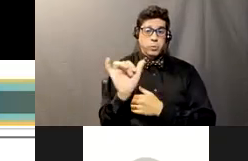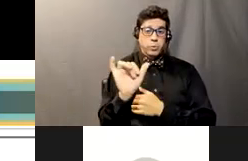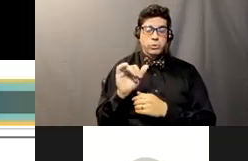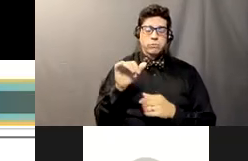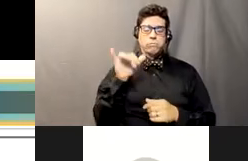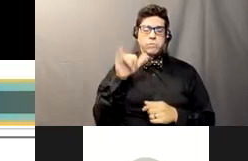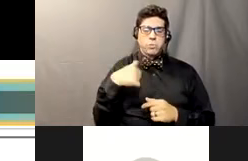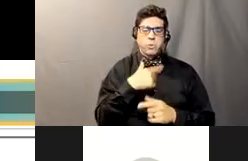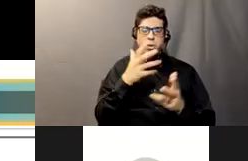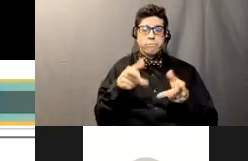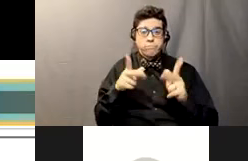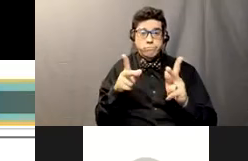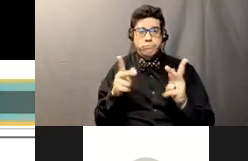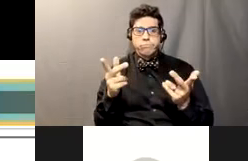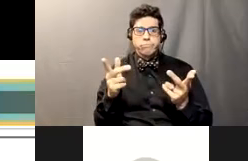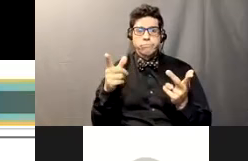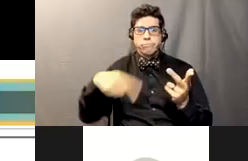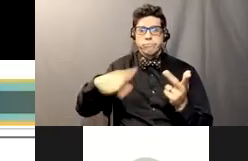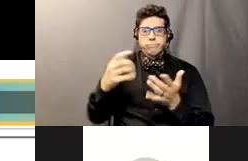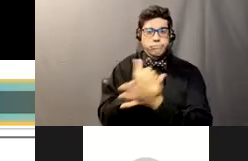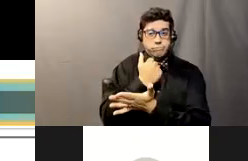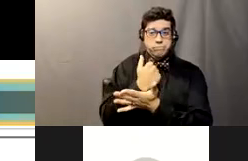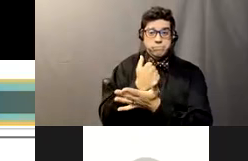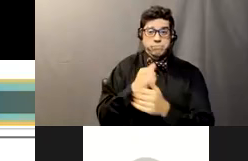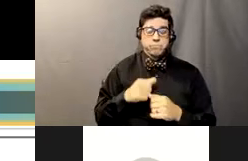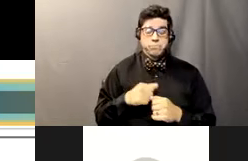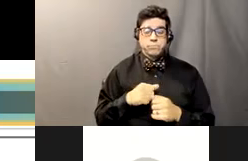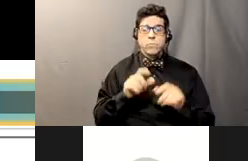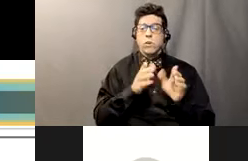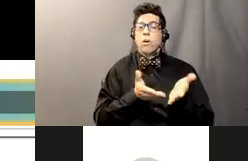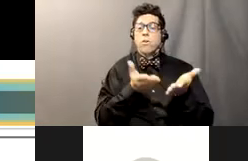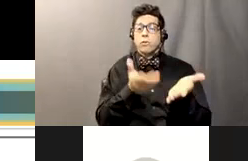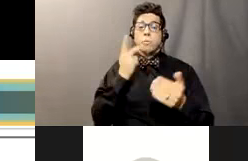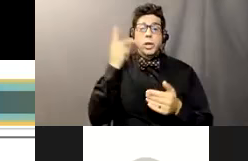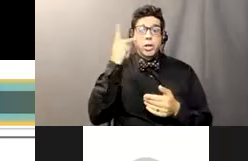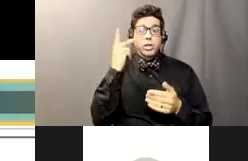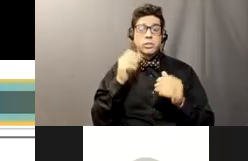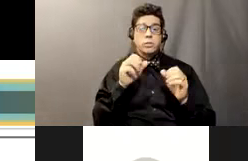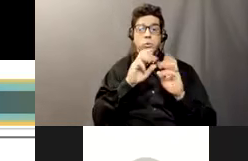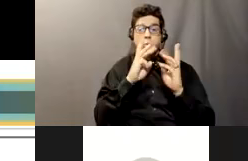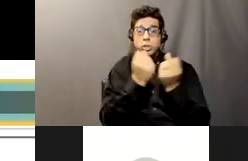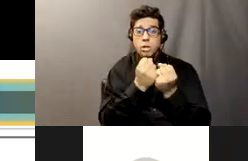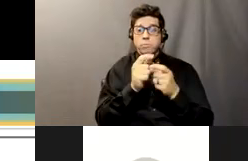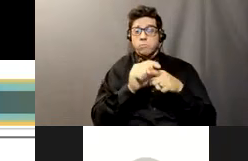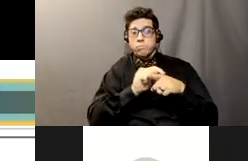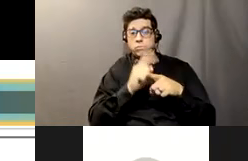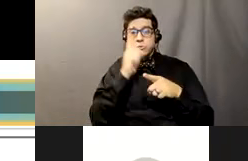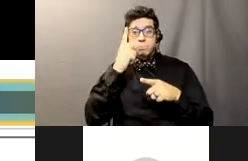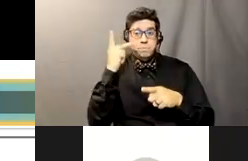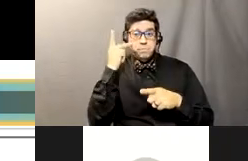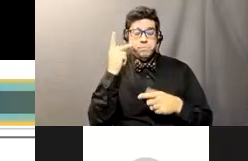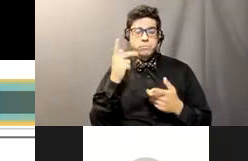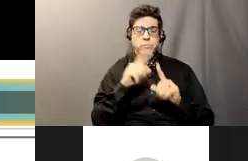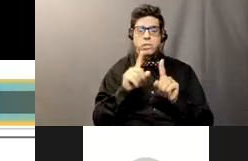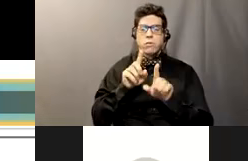would like to utilize that program as well. We offer a variety of parent workshops and trainings through RUHS, but also our own internal mental